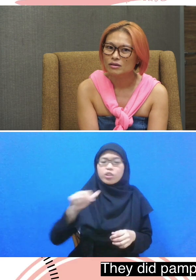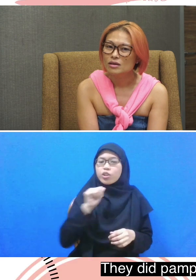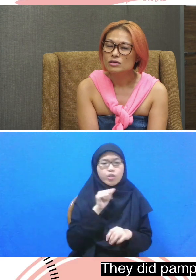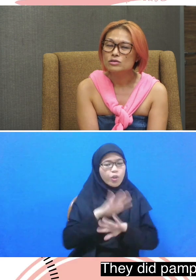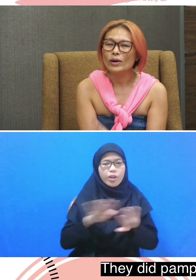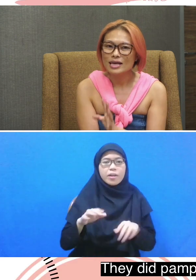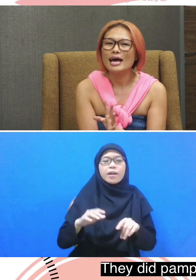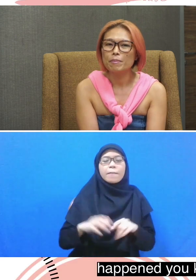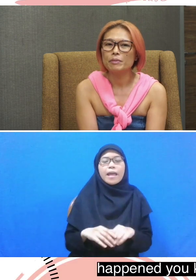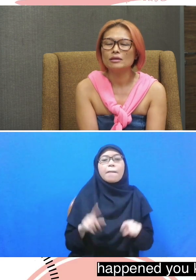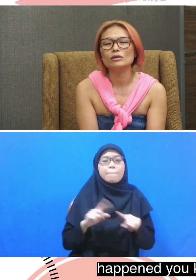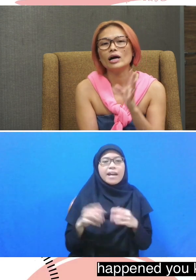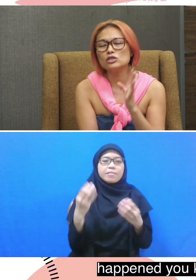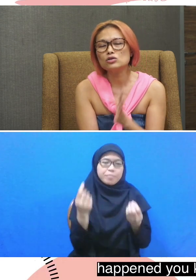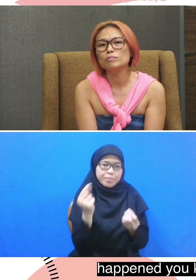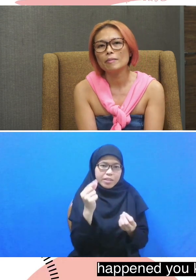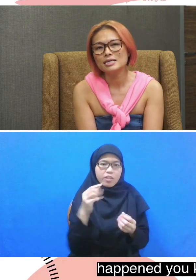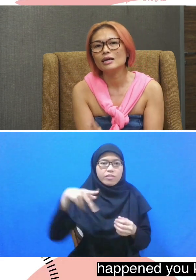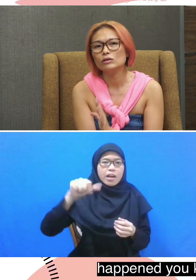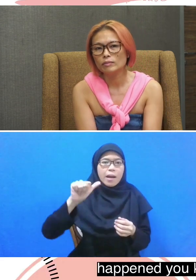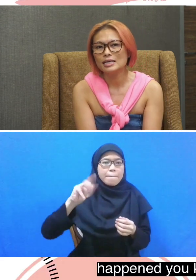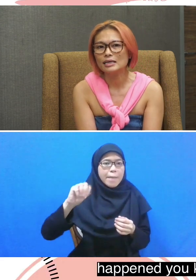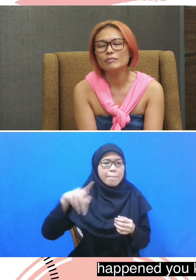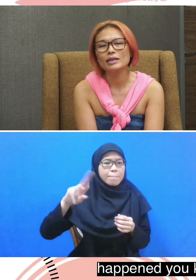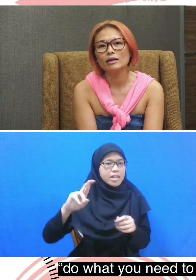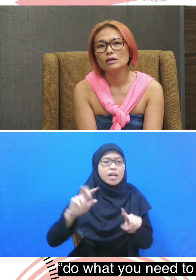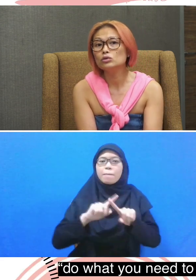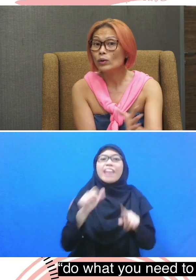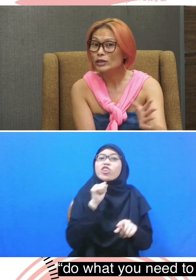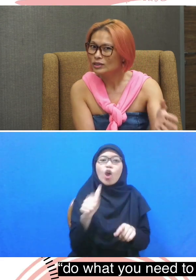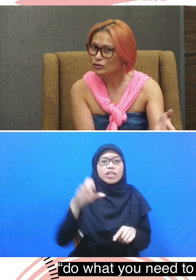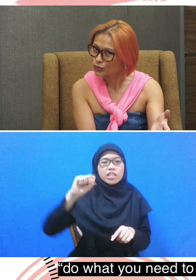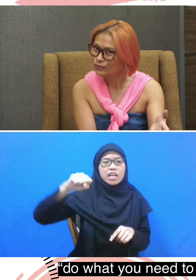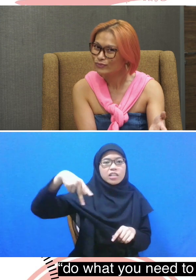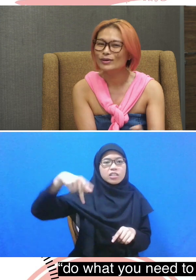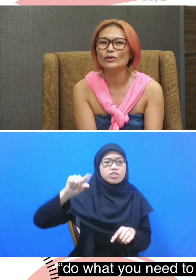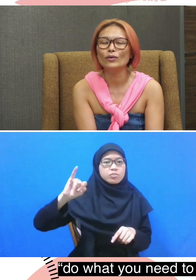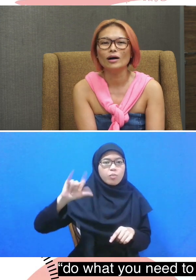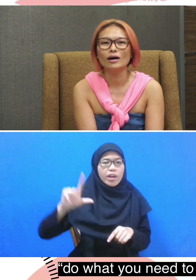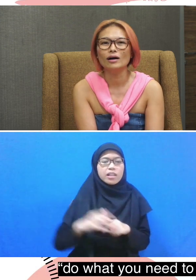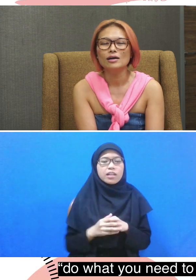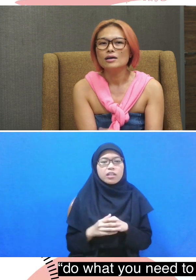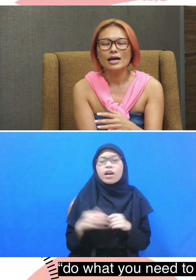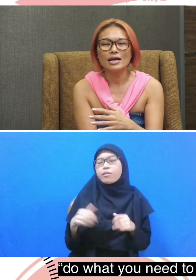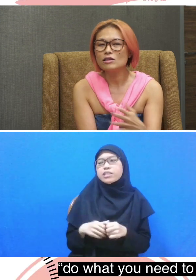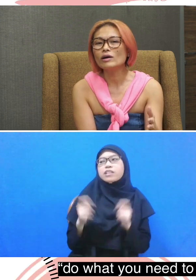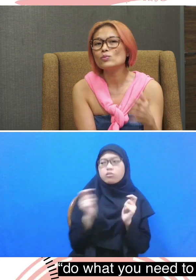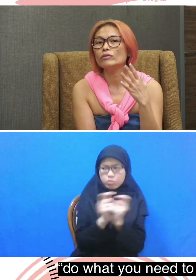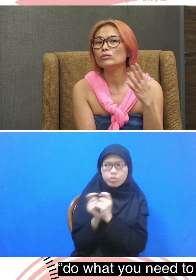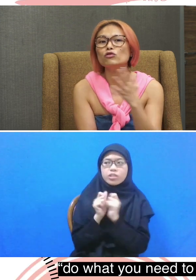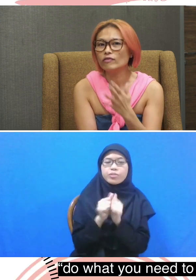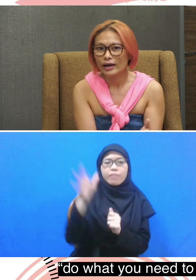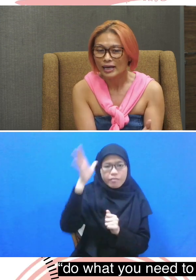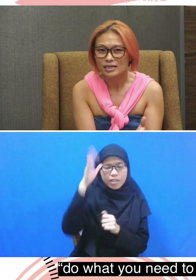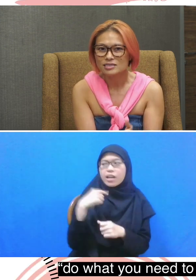spoiled. So when that happened, you know, I just stood by my dad and told my daddy, like, do what you need to, you know, as long as we have a